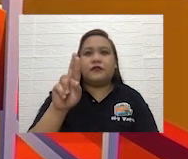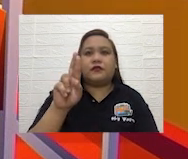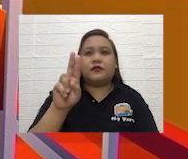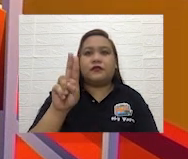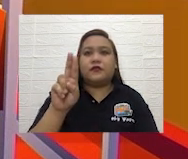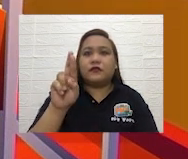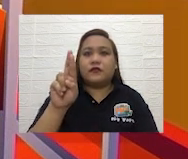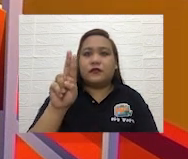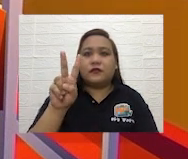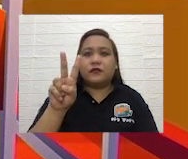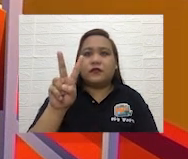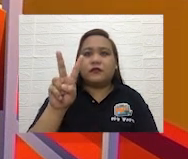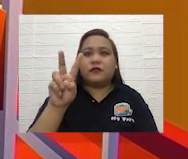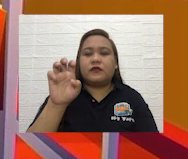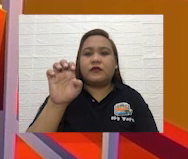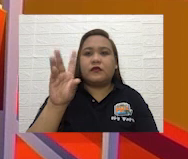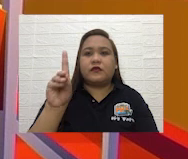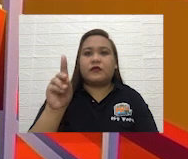curved road,